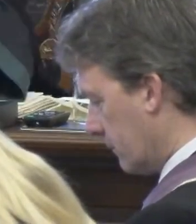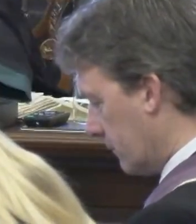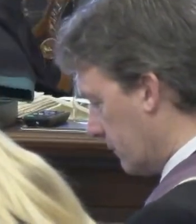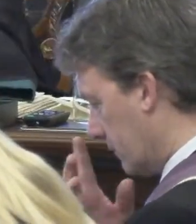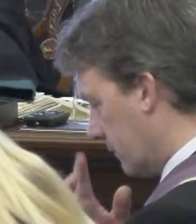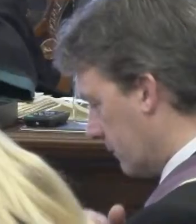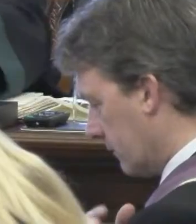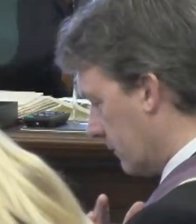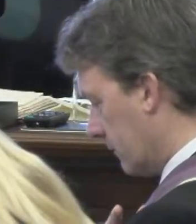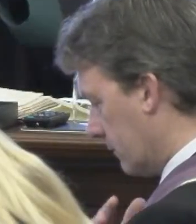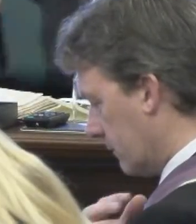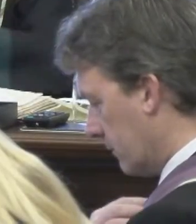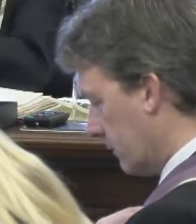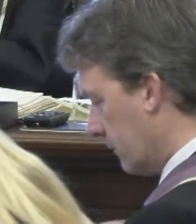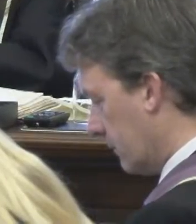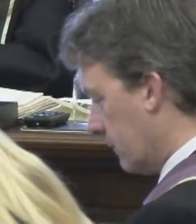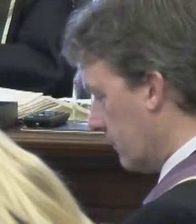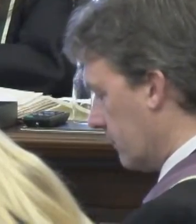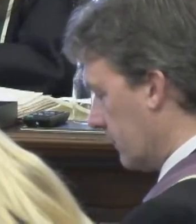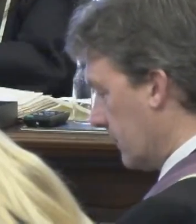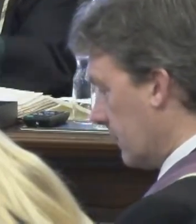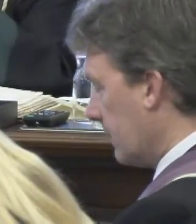amen.